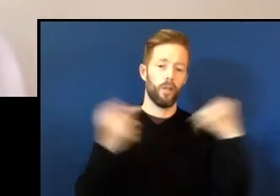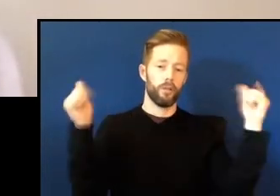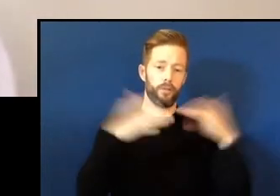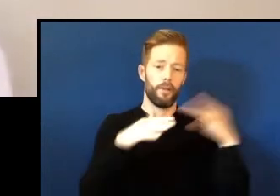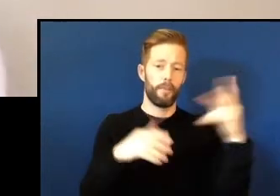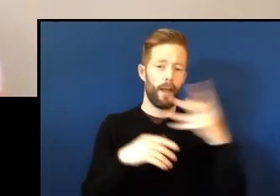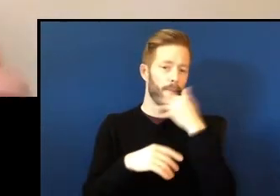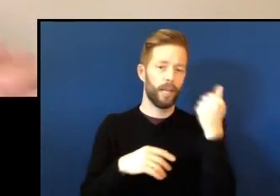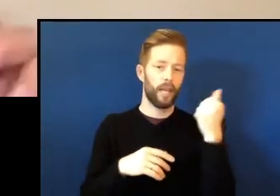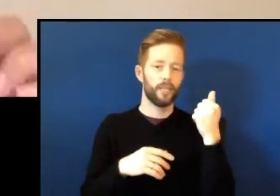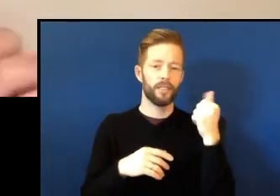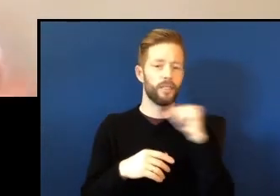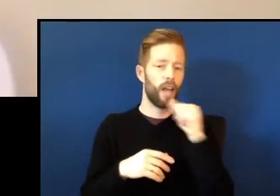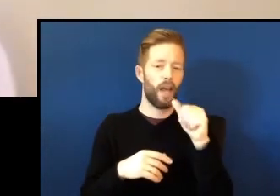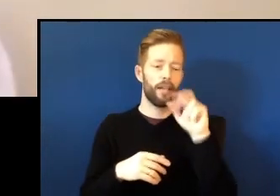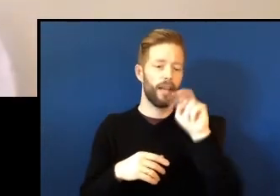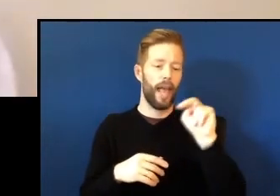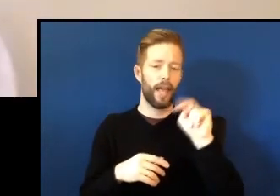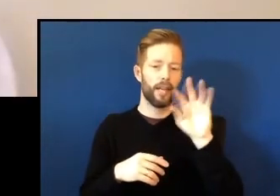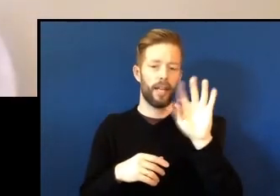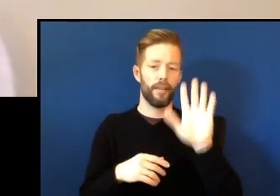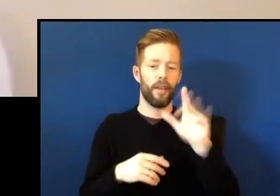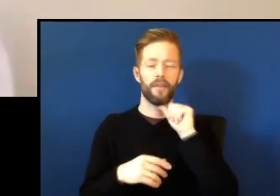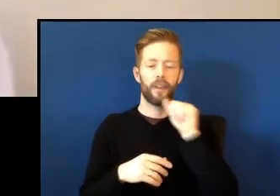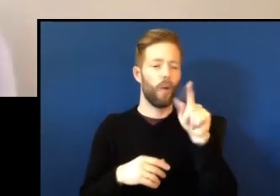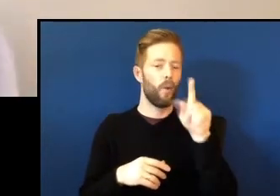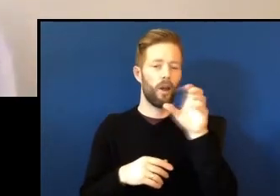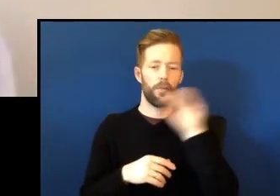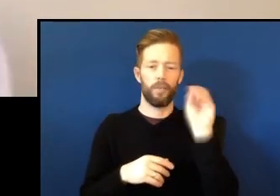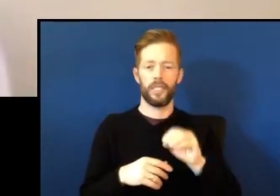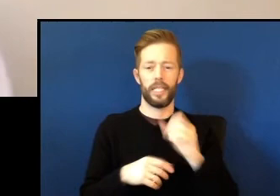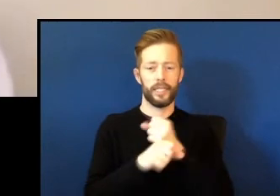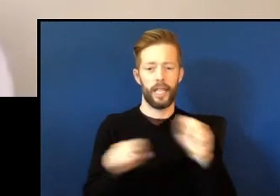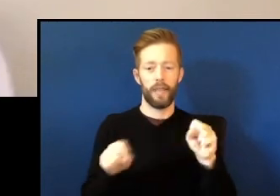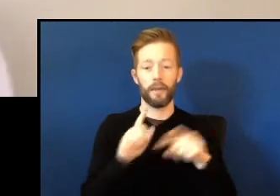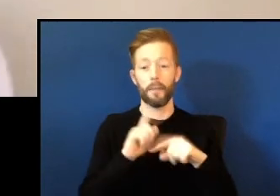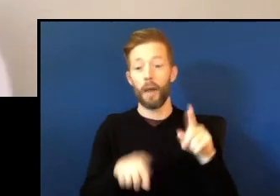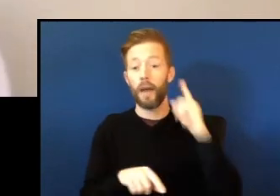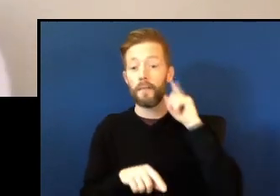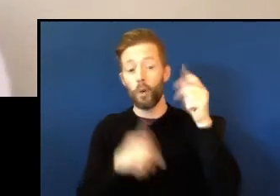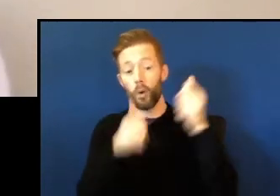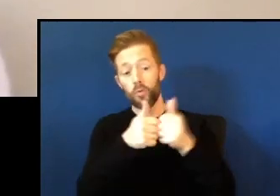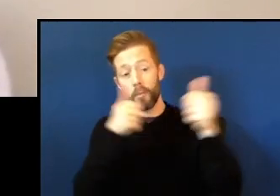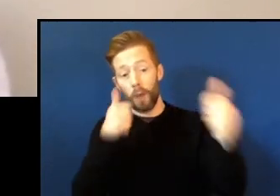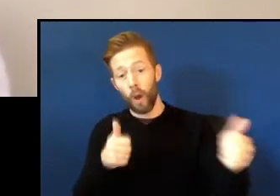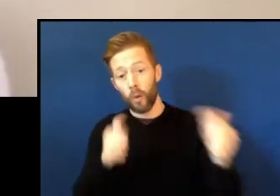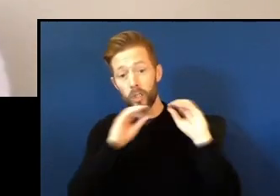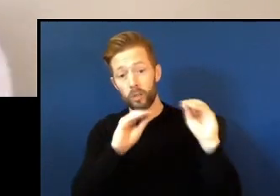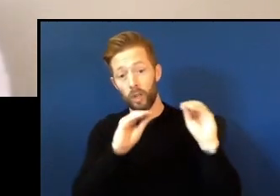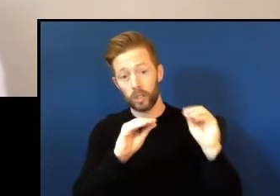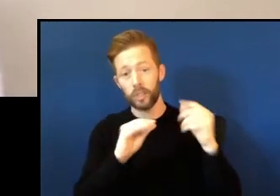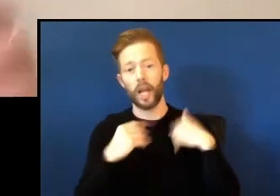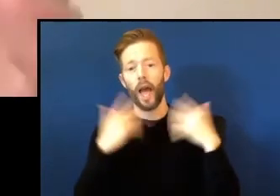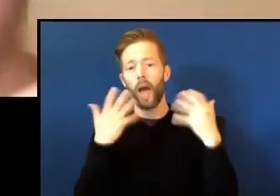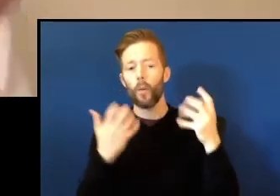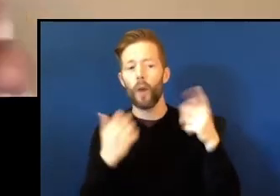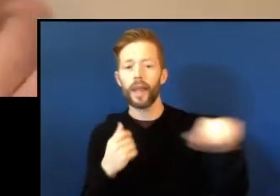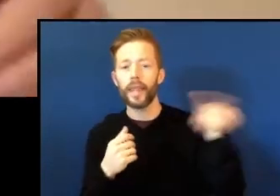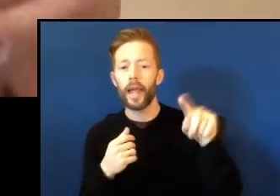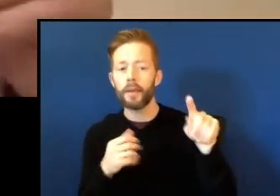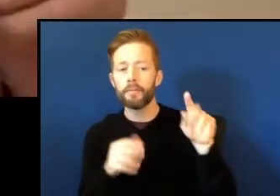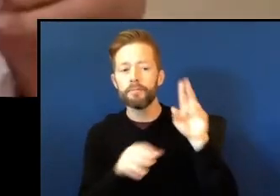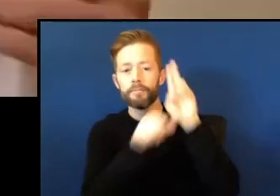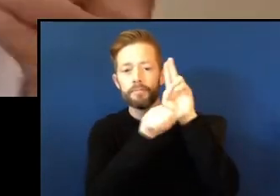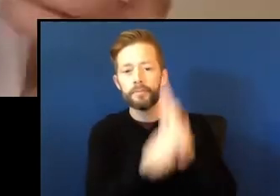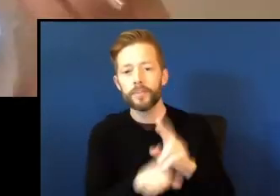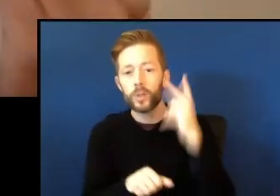face. They're not considered N95 100% safe. But for remote instruction, I want them to get used